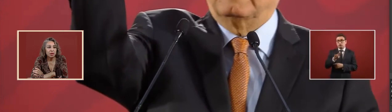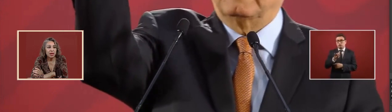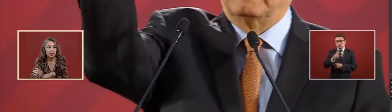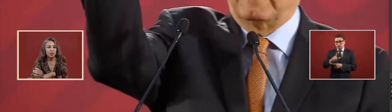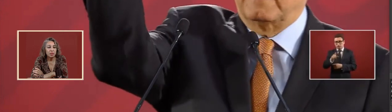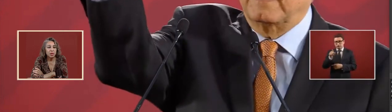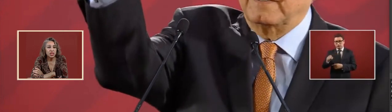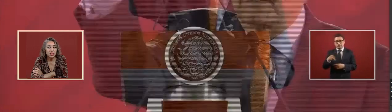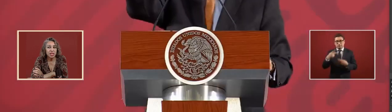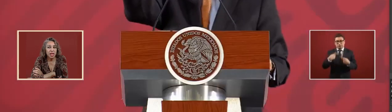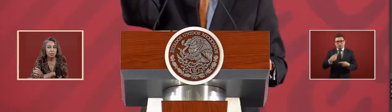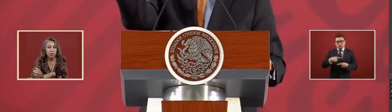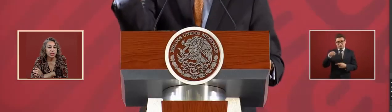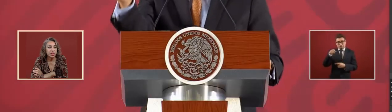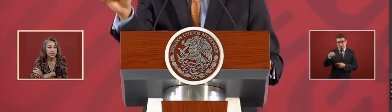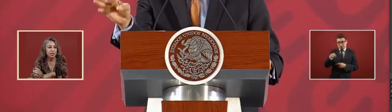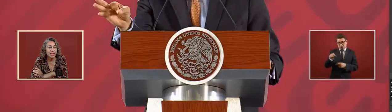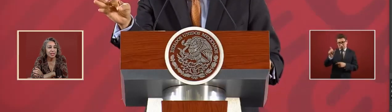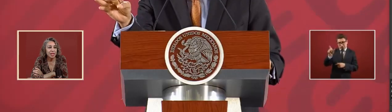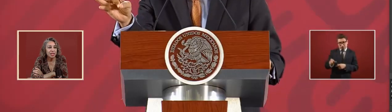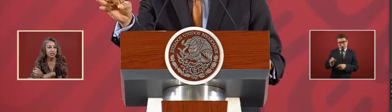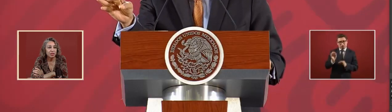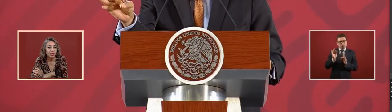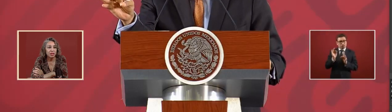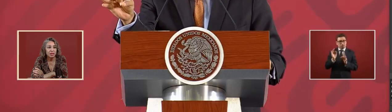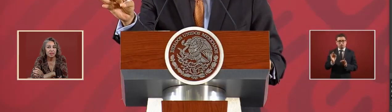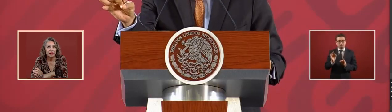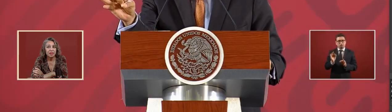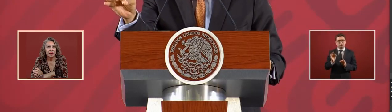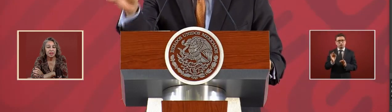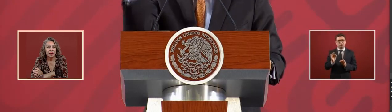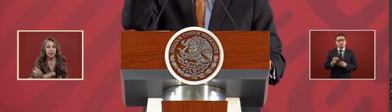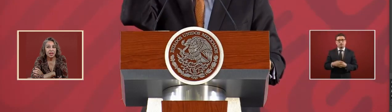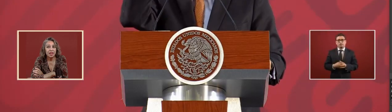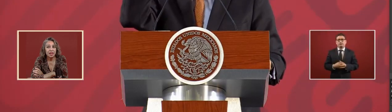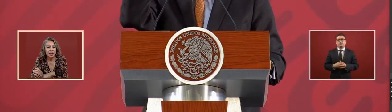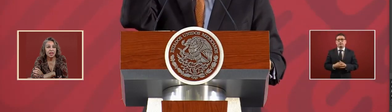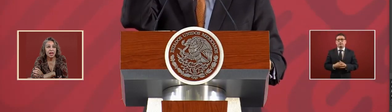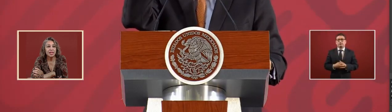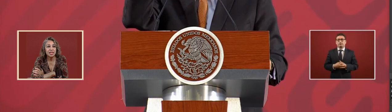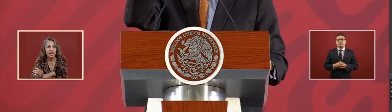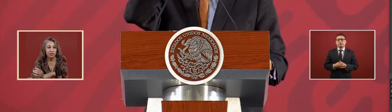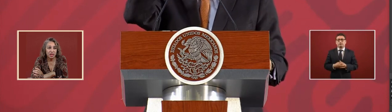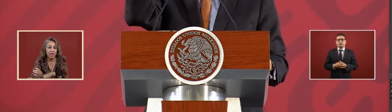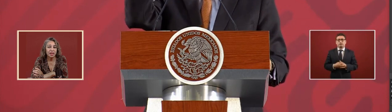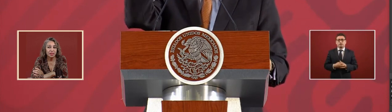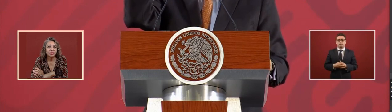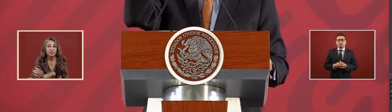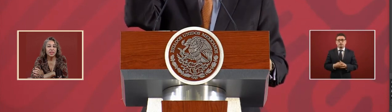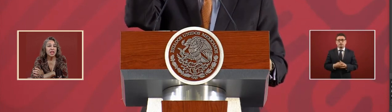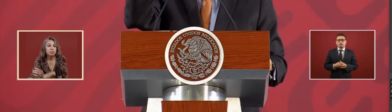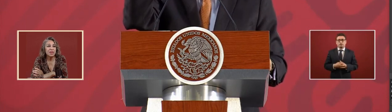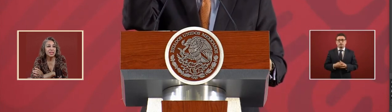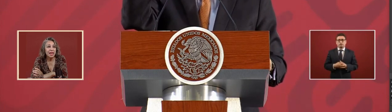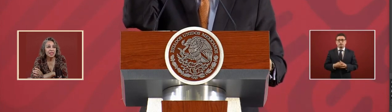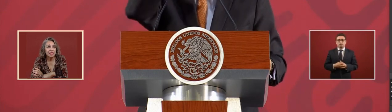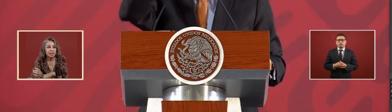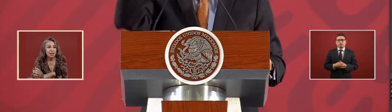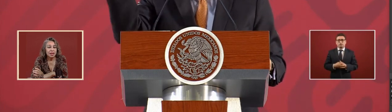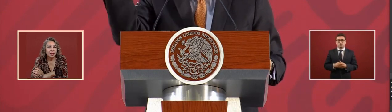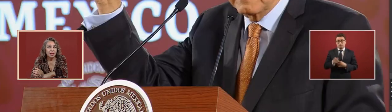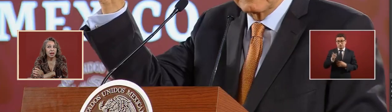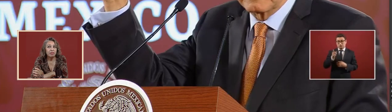Manuel Toledo, which is a person that is integral. And it has integrity.